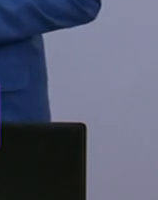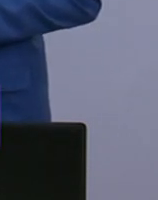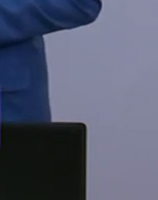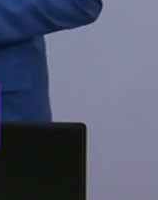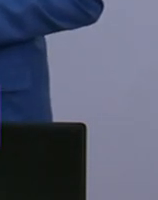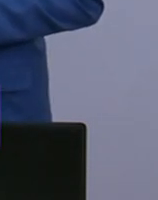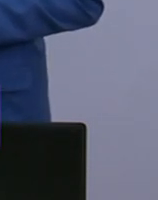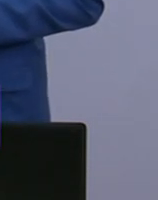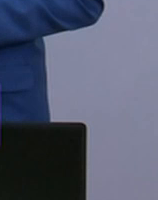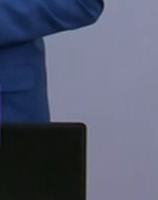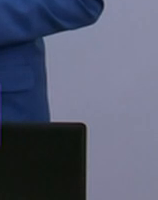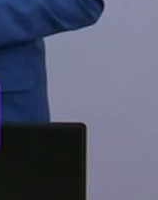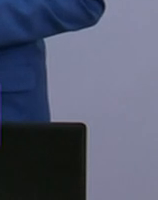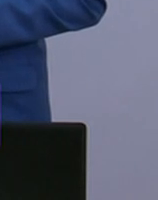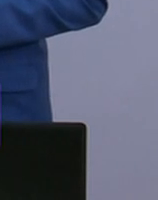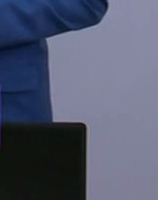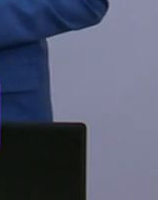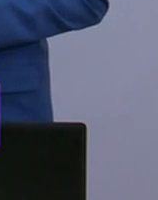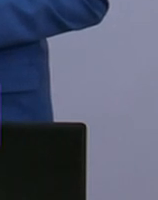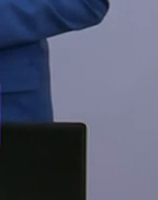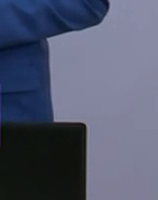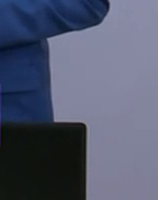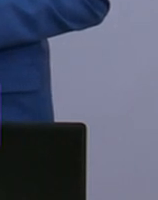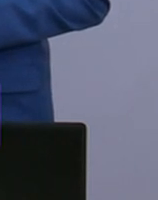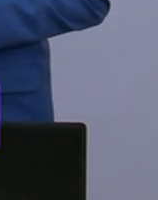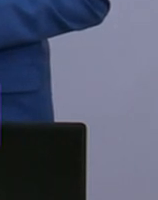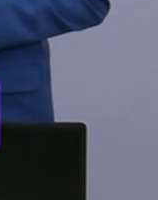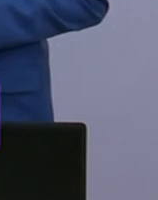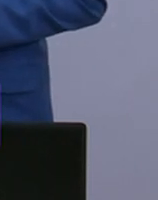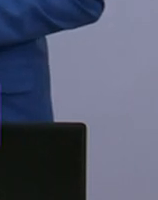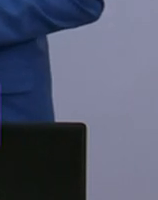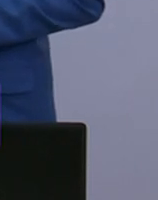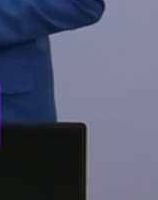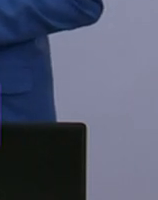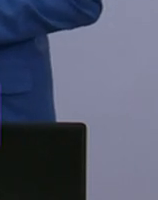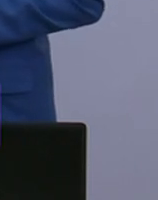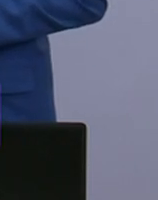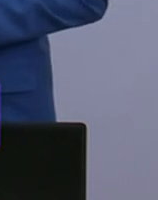This verb is intransitive, as it doesn't have an object after it.